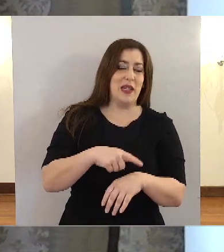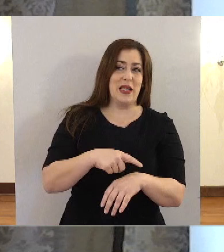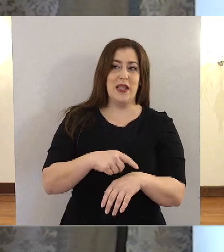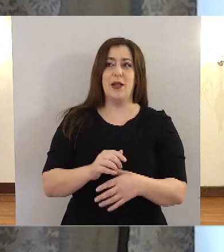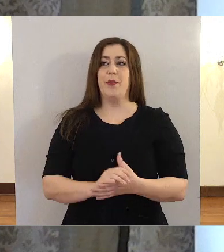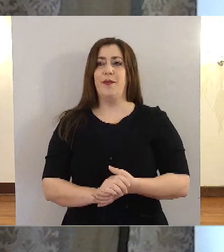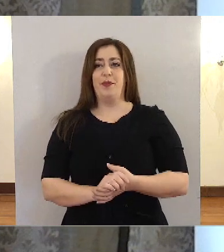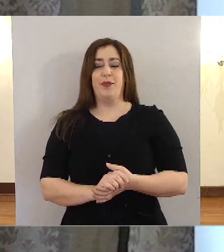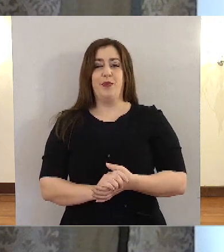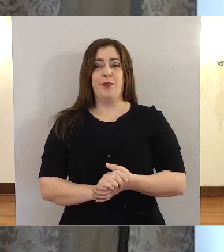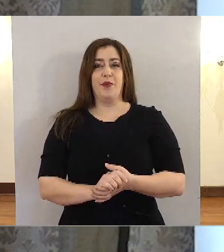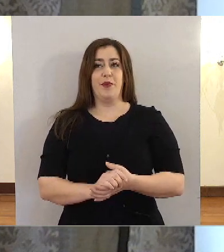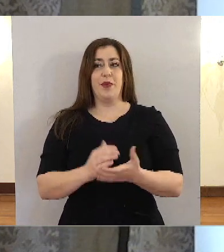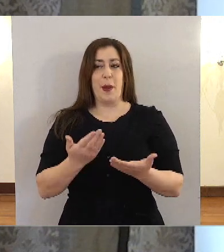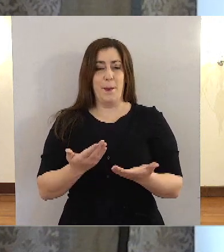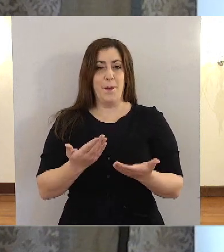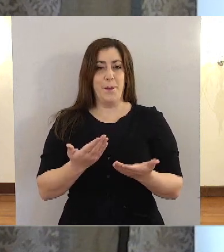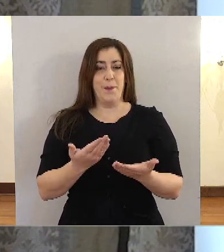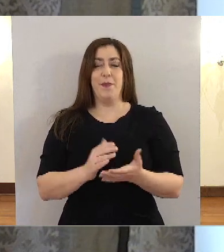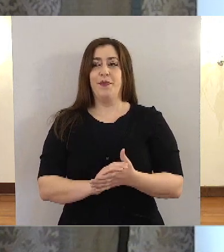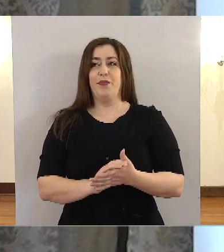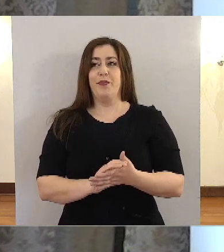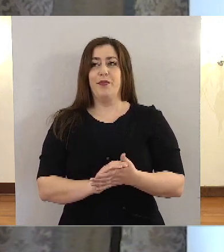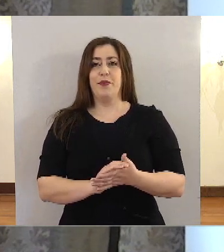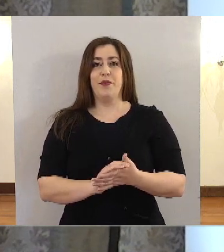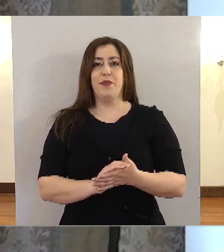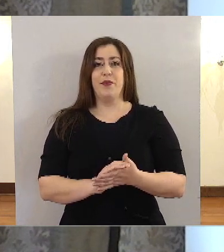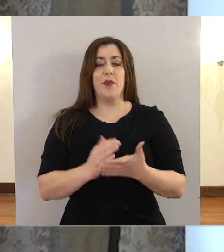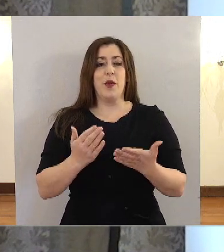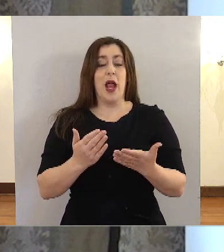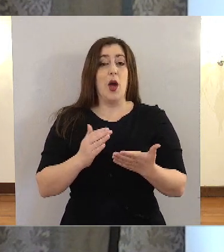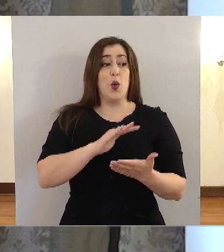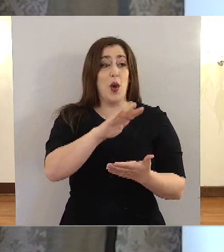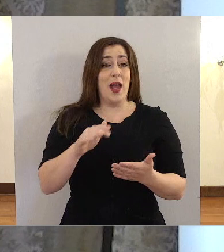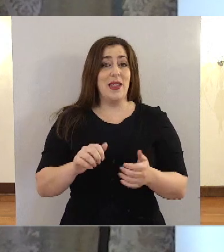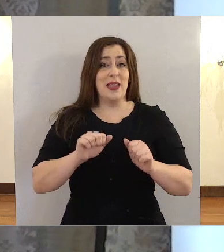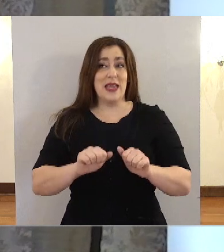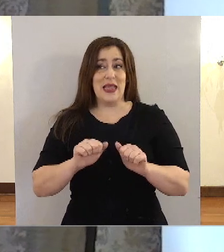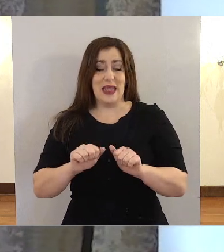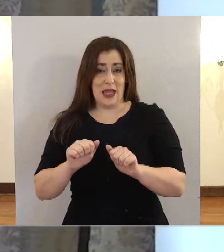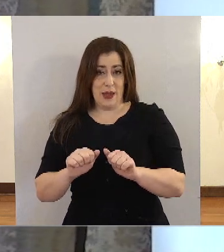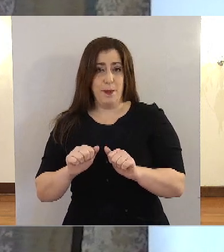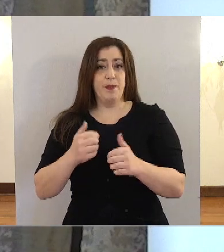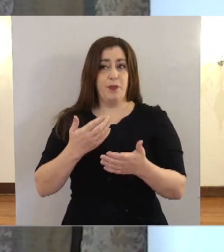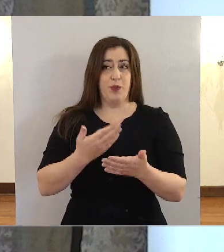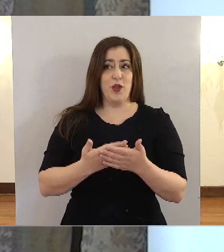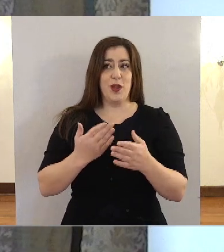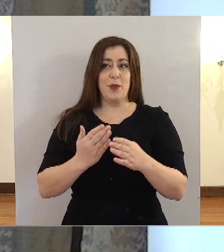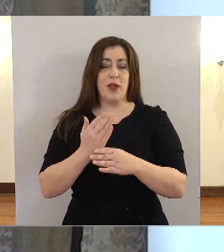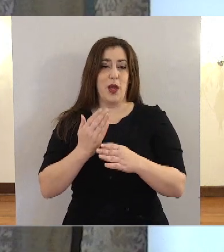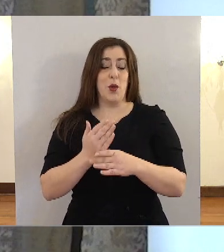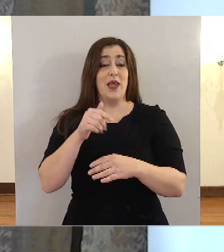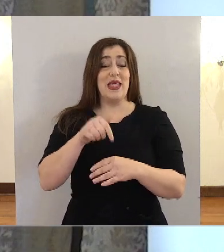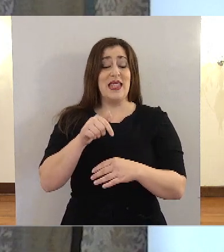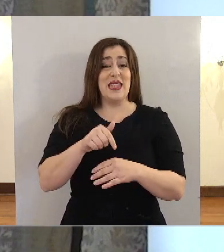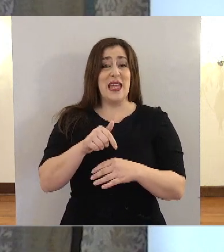Rights Directorate and Soji Unit in particular have been doing and undertaking over the past 2.5 years, since